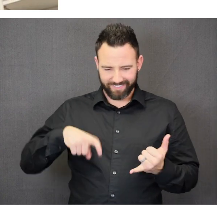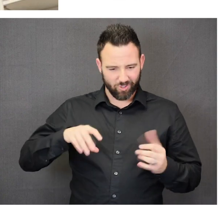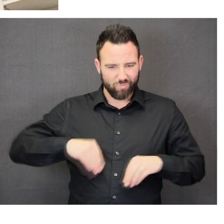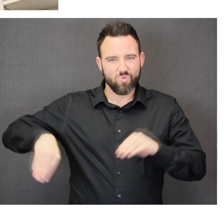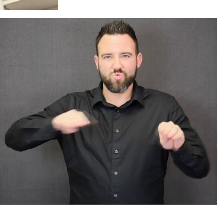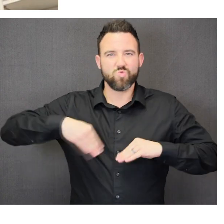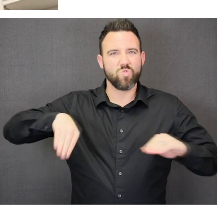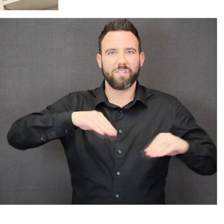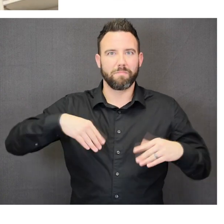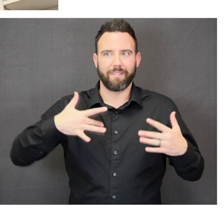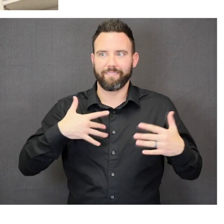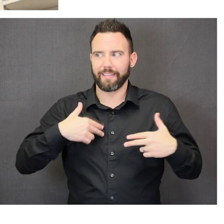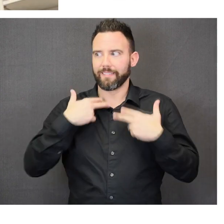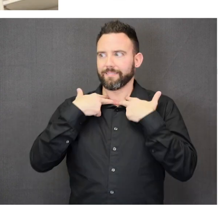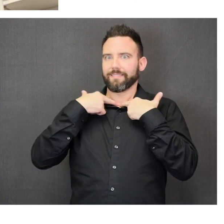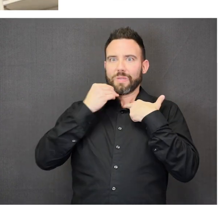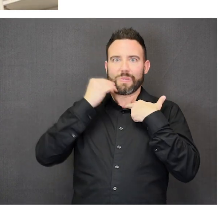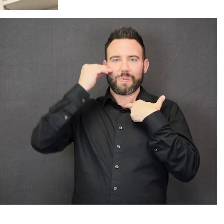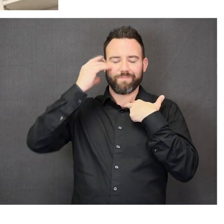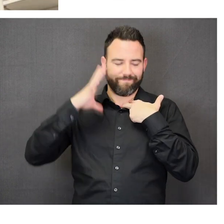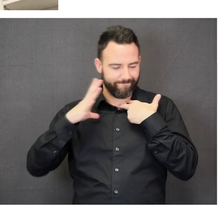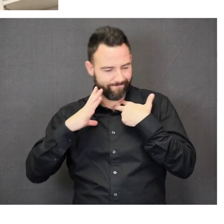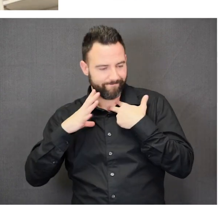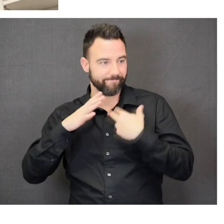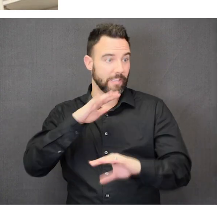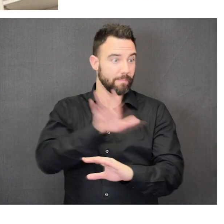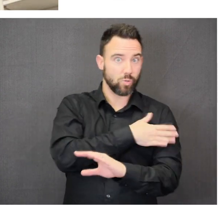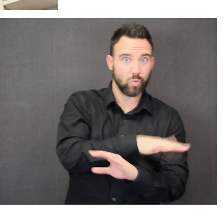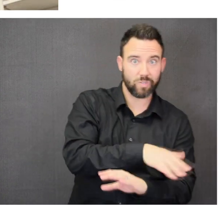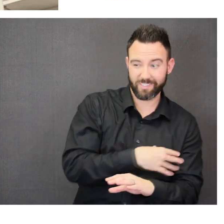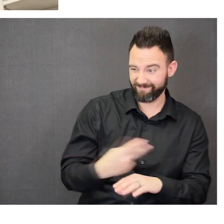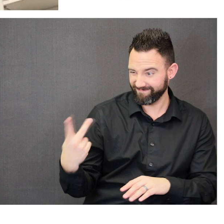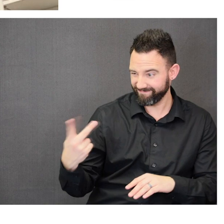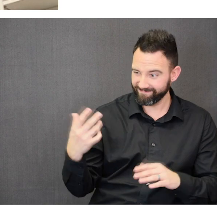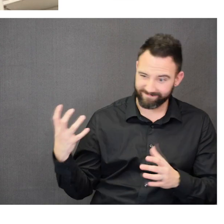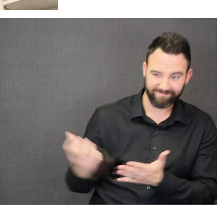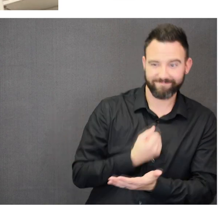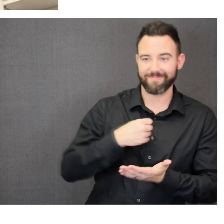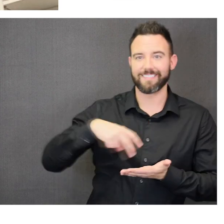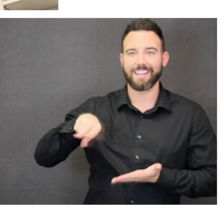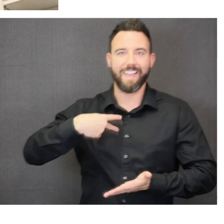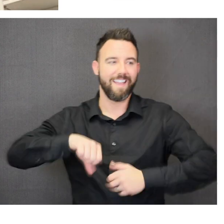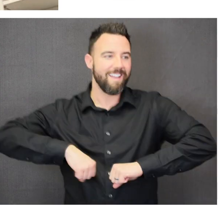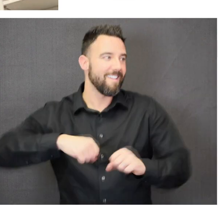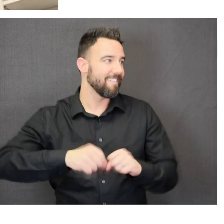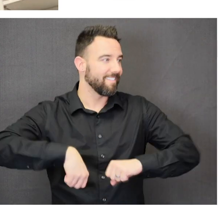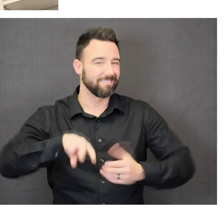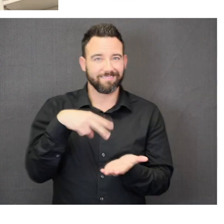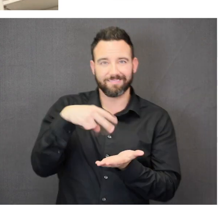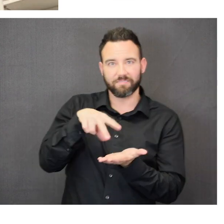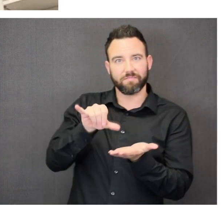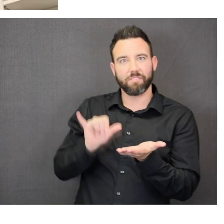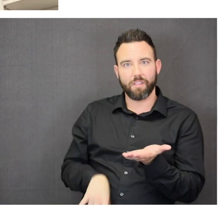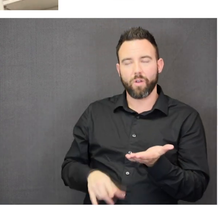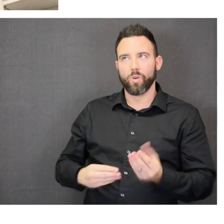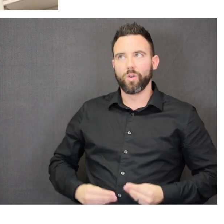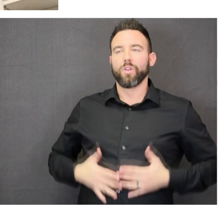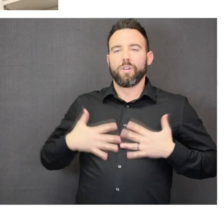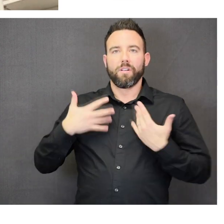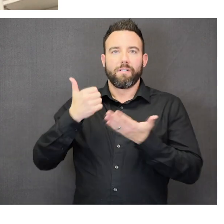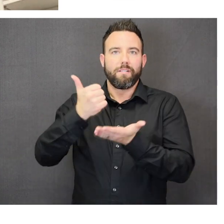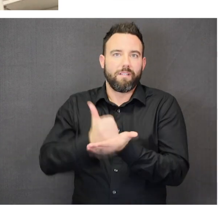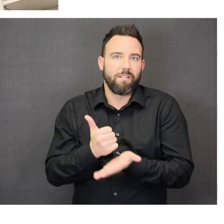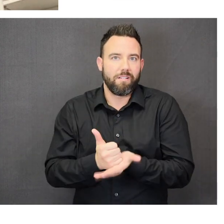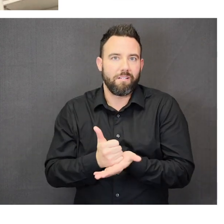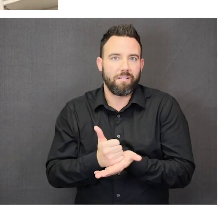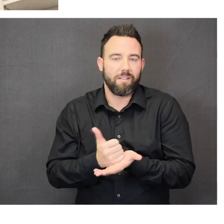we dance. We've made it a point to go on walks, as many as we can throughout the day. Again, with